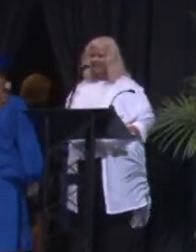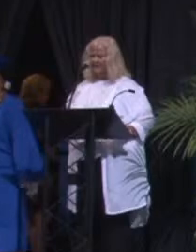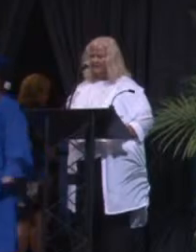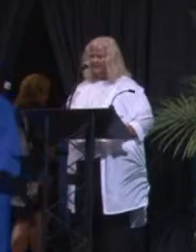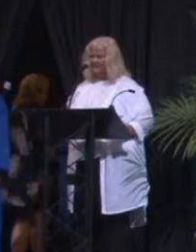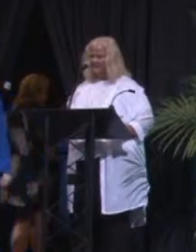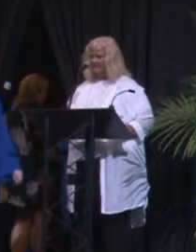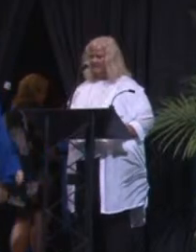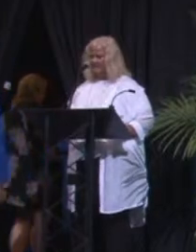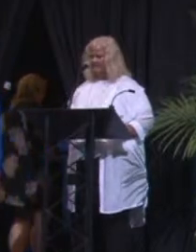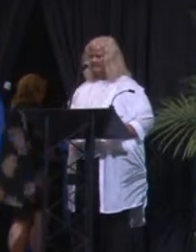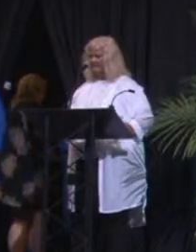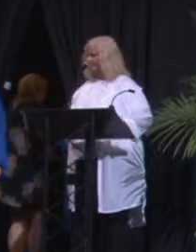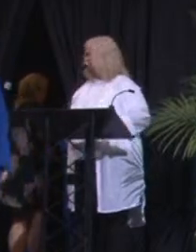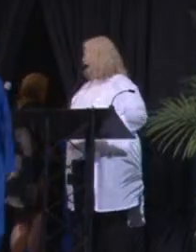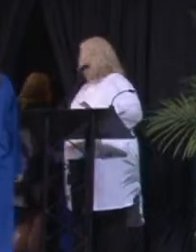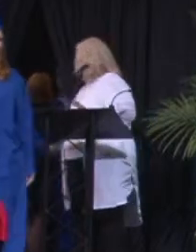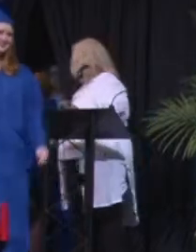Caroline Rose Simmons.